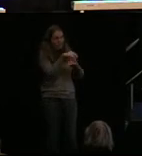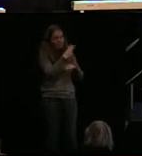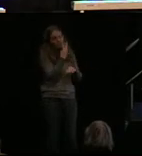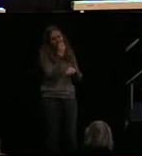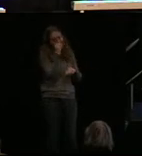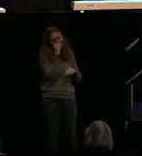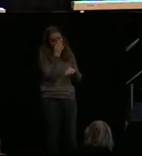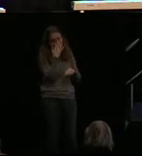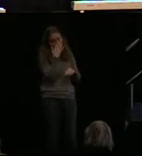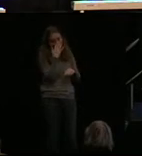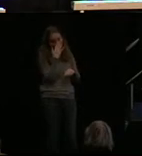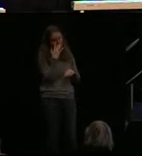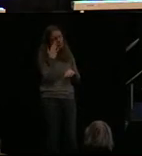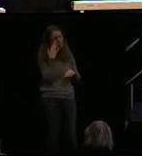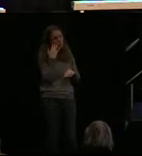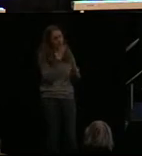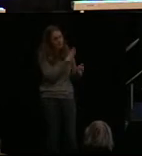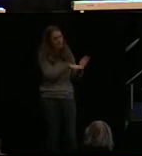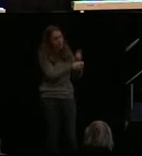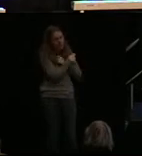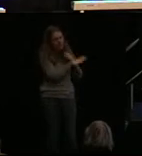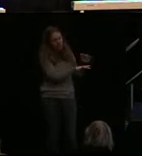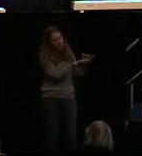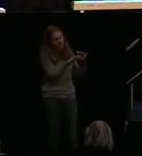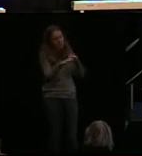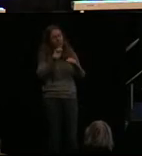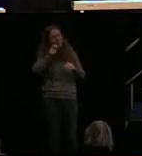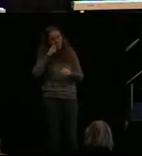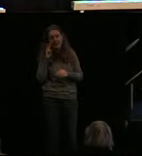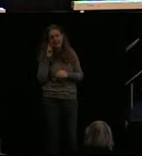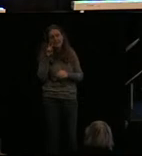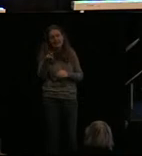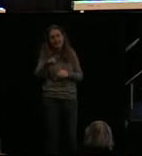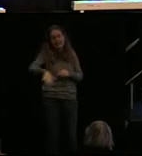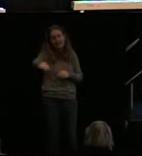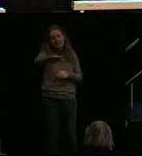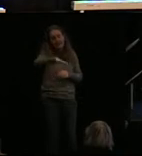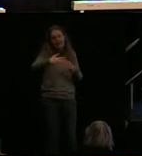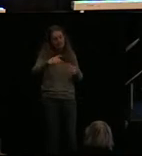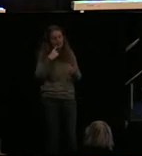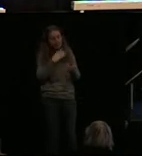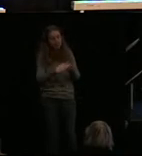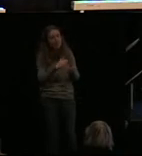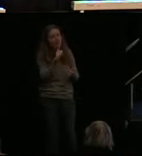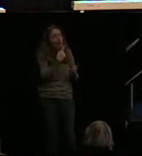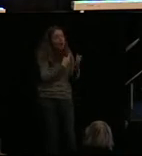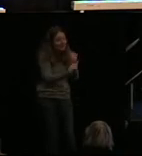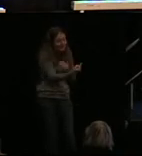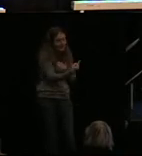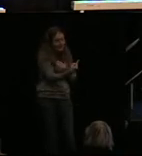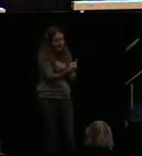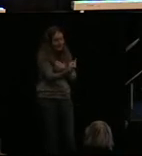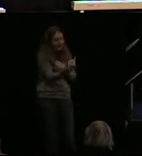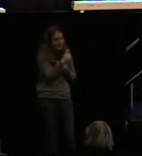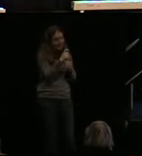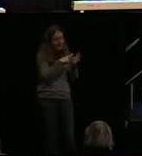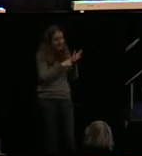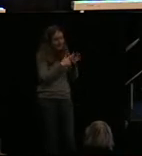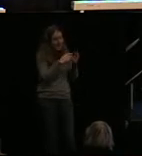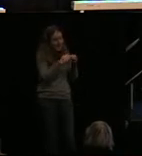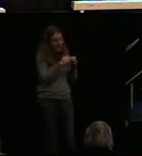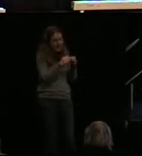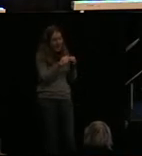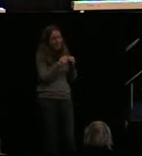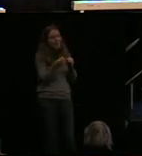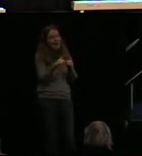more when they came up out of Egypt will see the land I promised, except Caleb